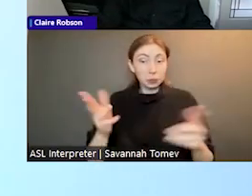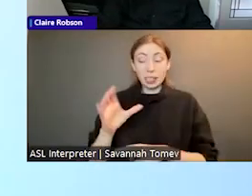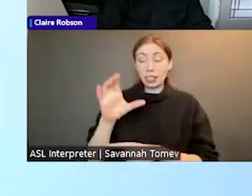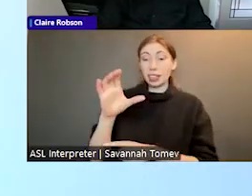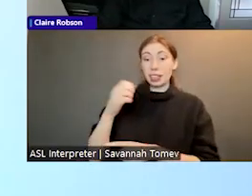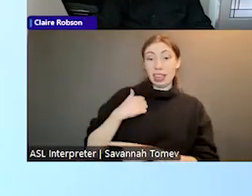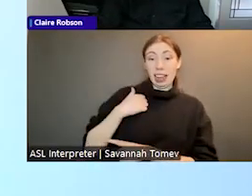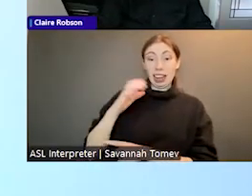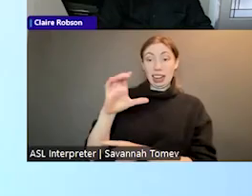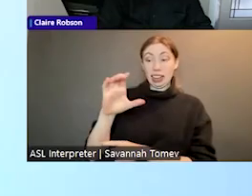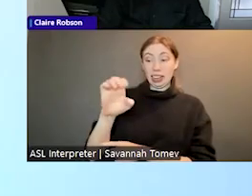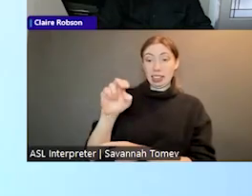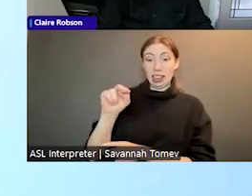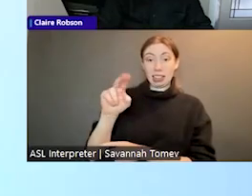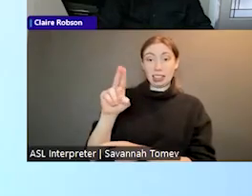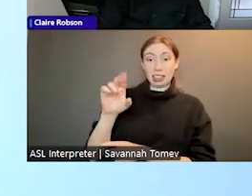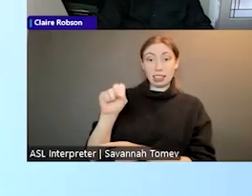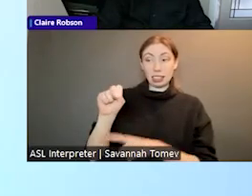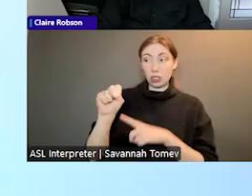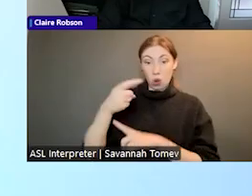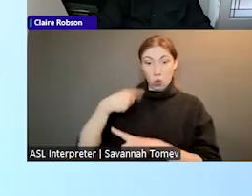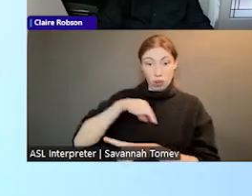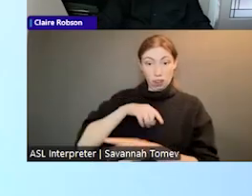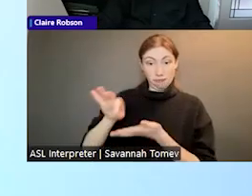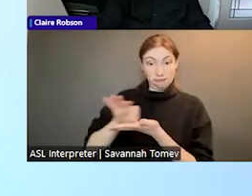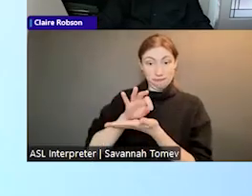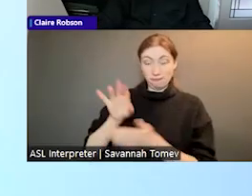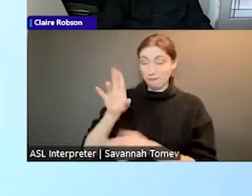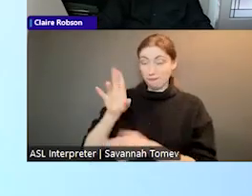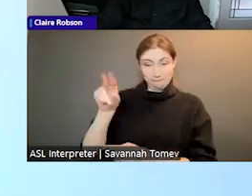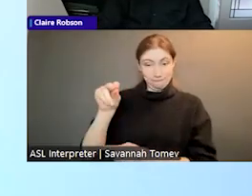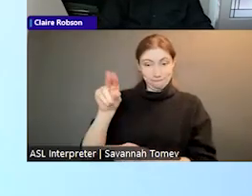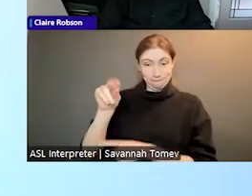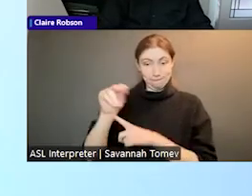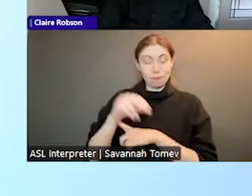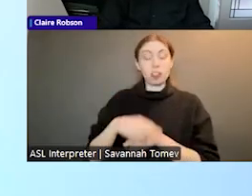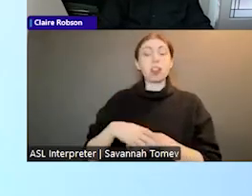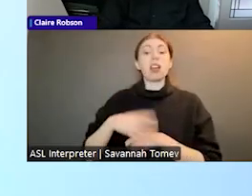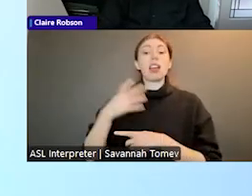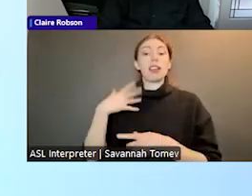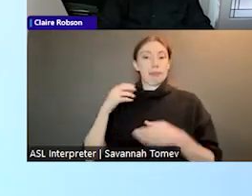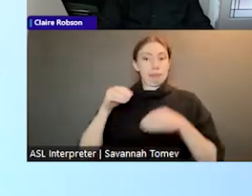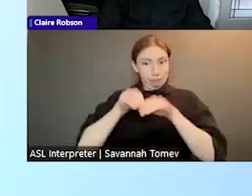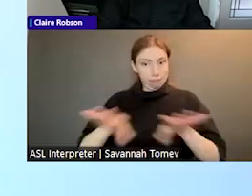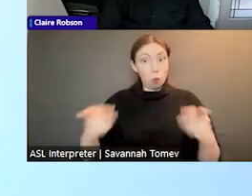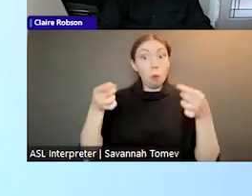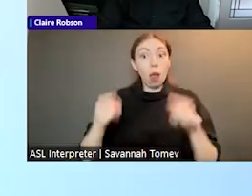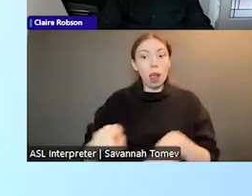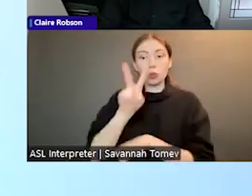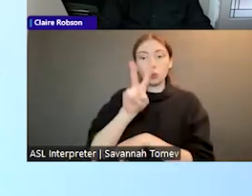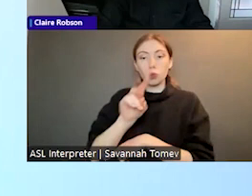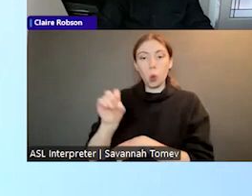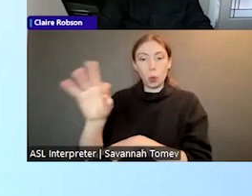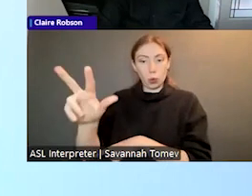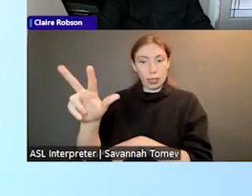in 2023, and we have not typically been identified as needing special